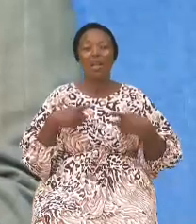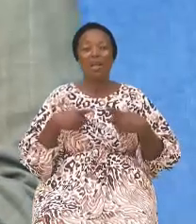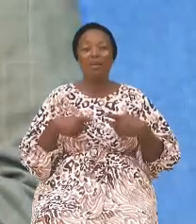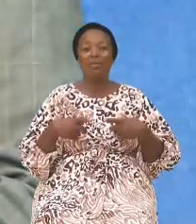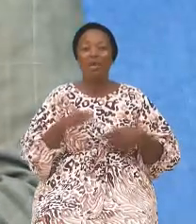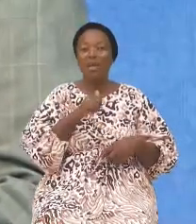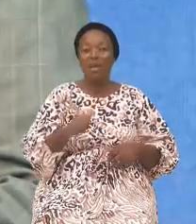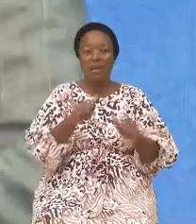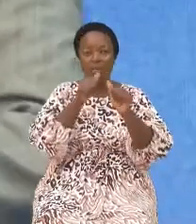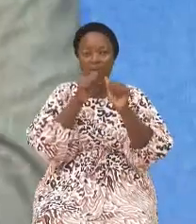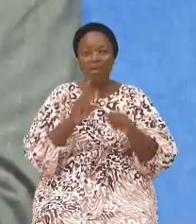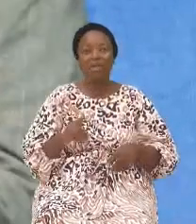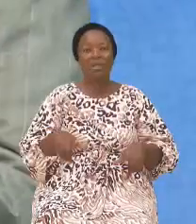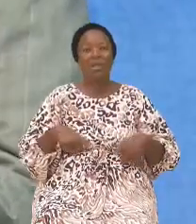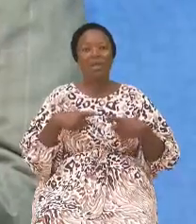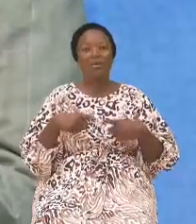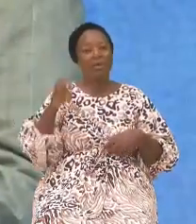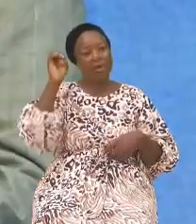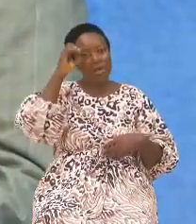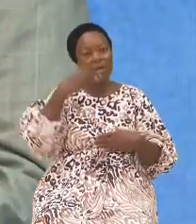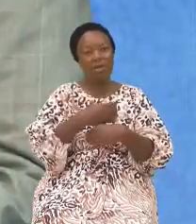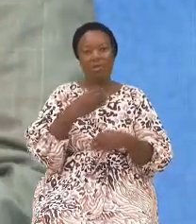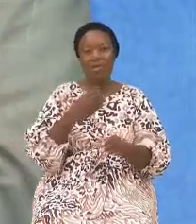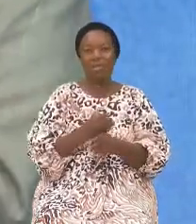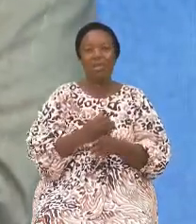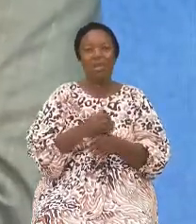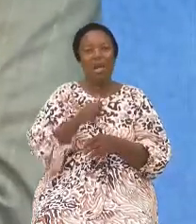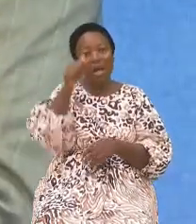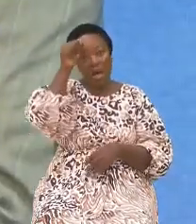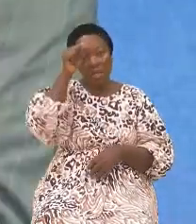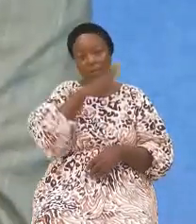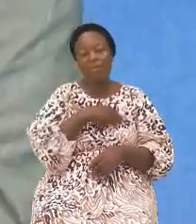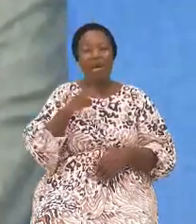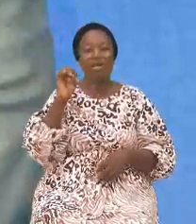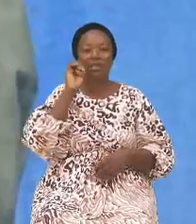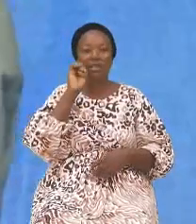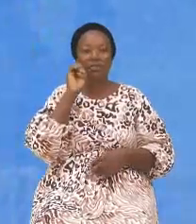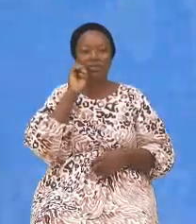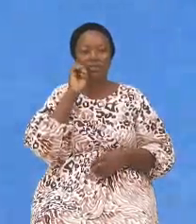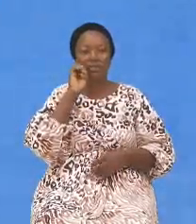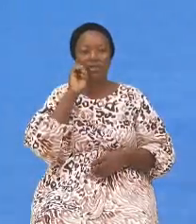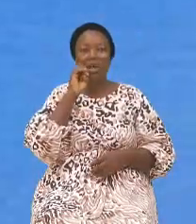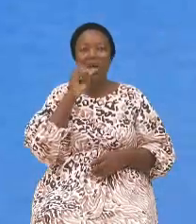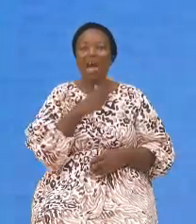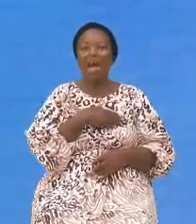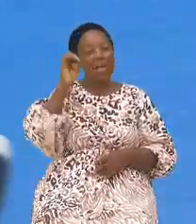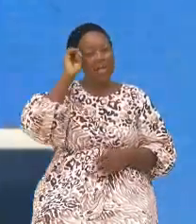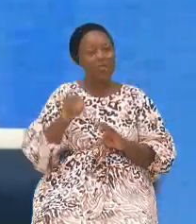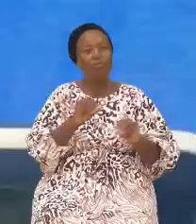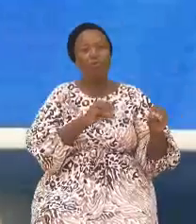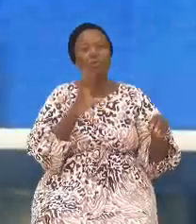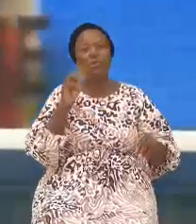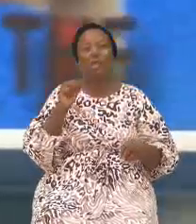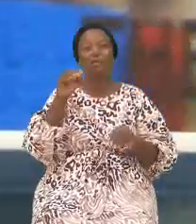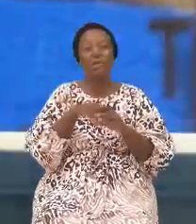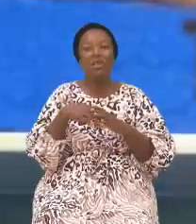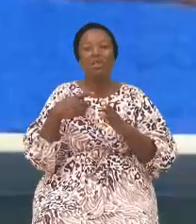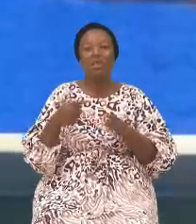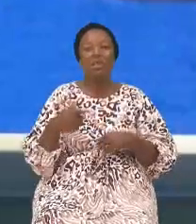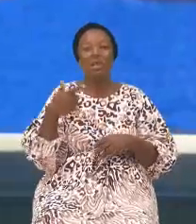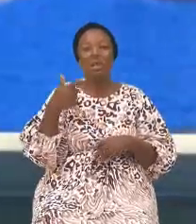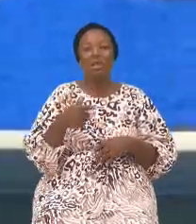life, a satisfactory life, a blessed life. He created Adam and created